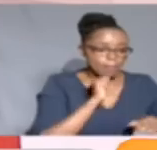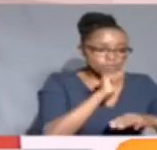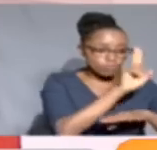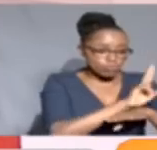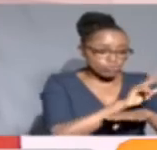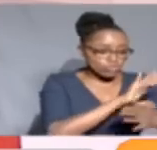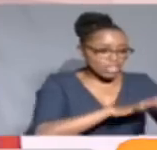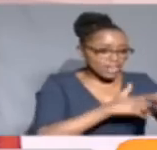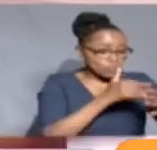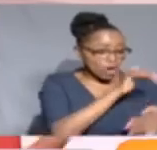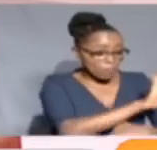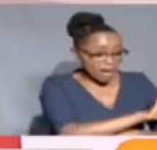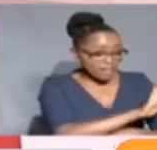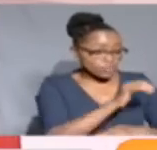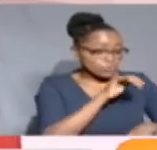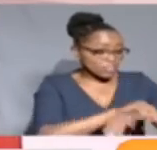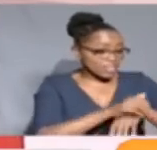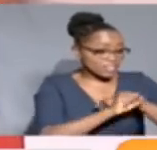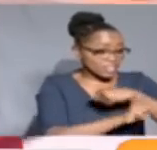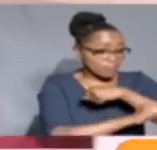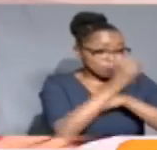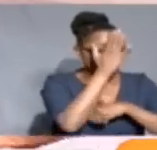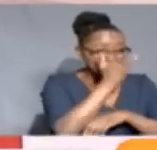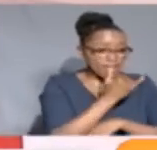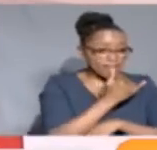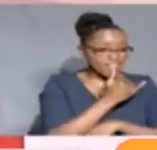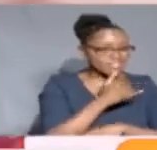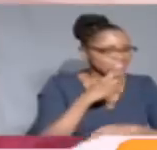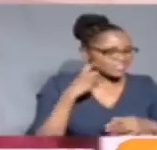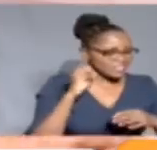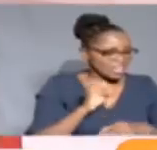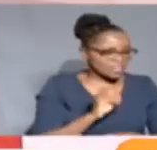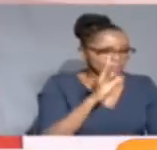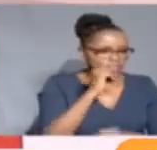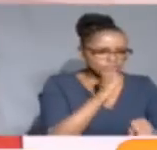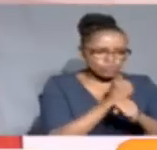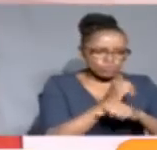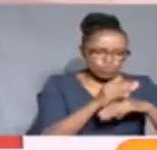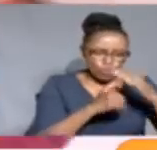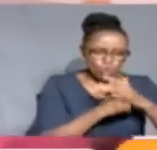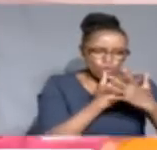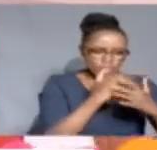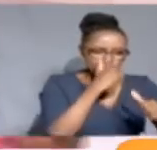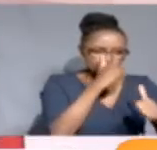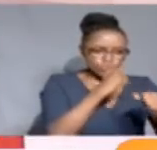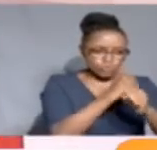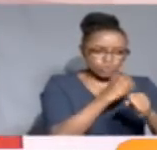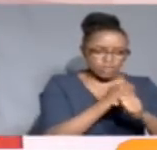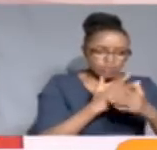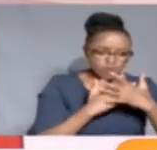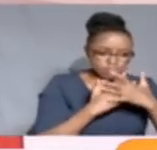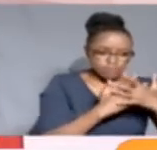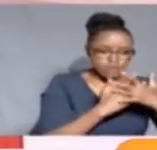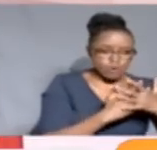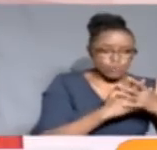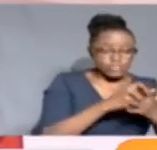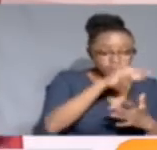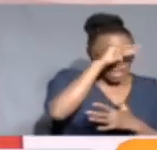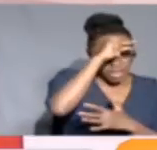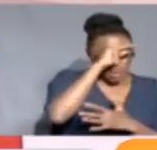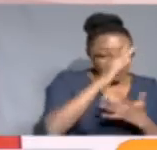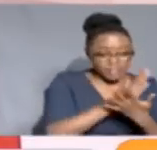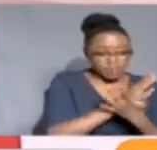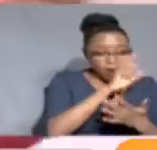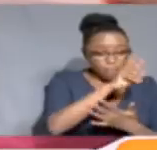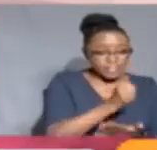and his contacts, yeah, to get support, because it costs to, yeah, bring, to do all these things we do. Prisons and probation, which are government departments, of course, we